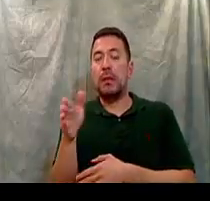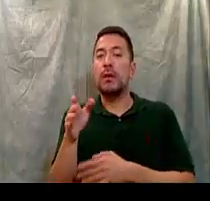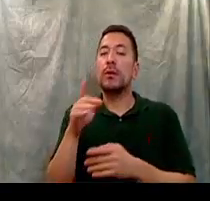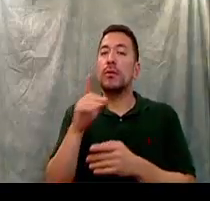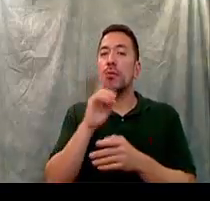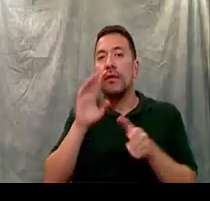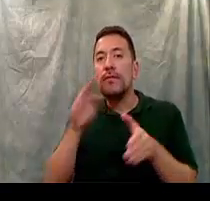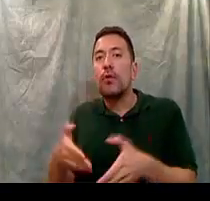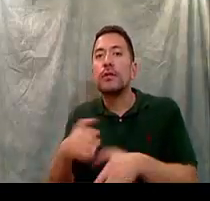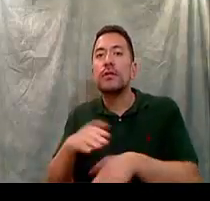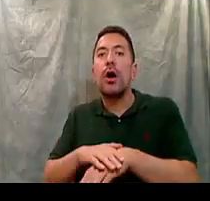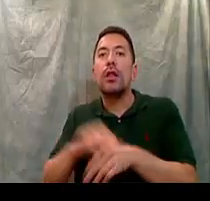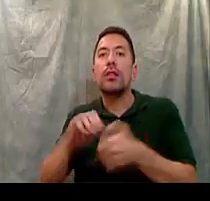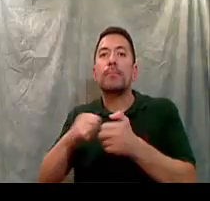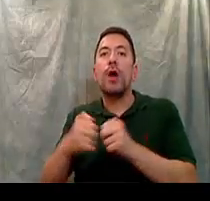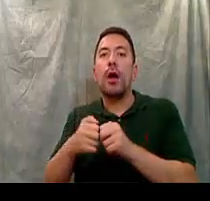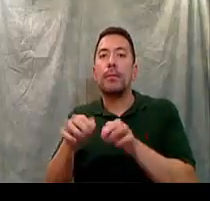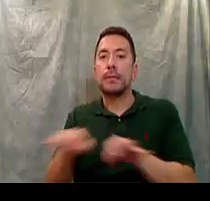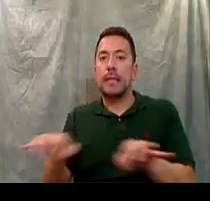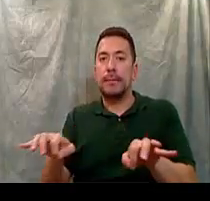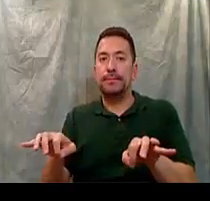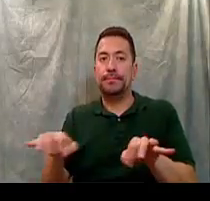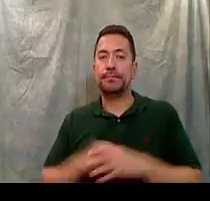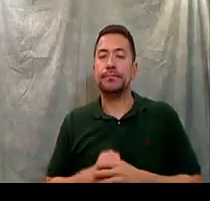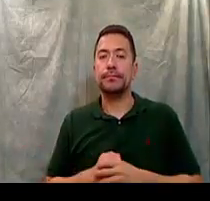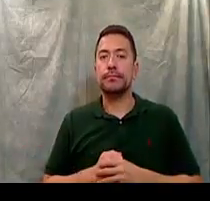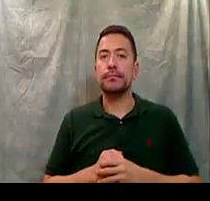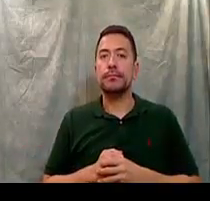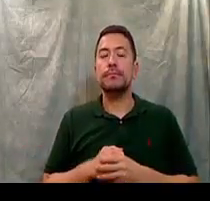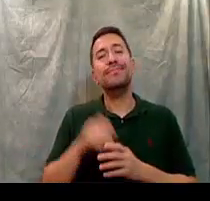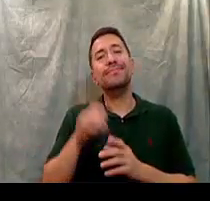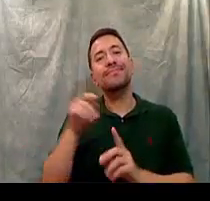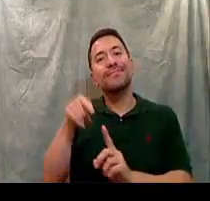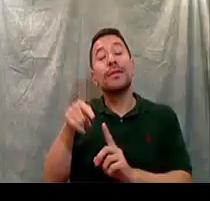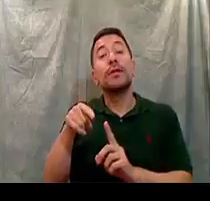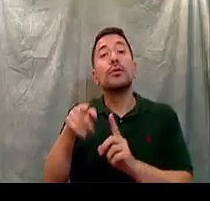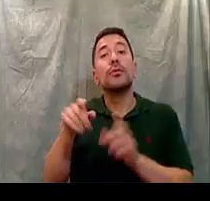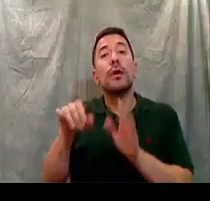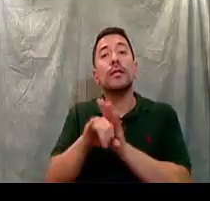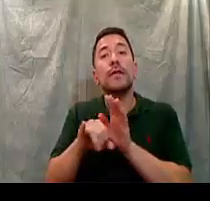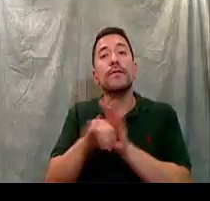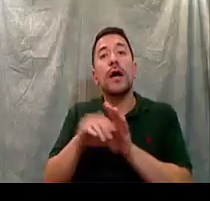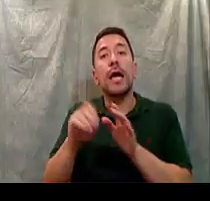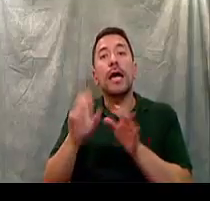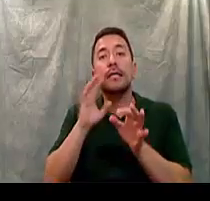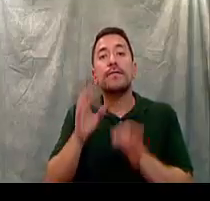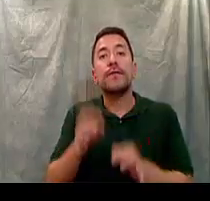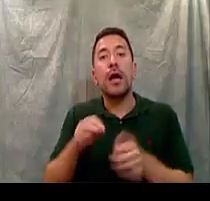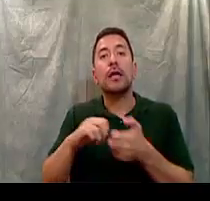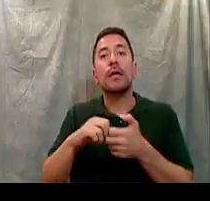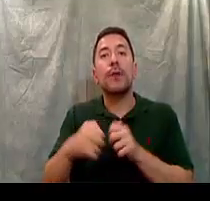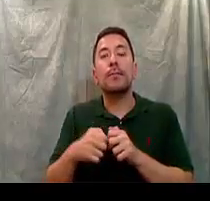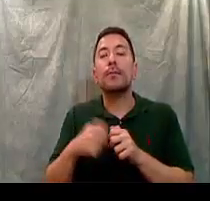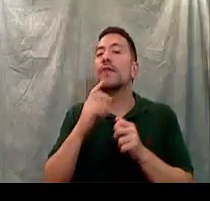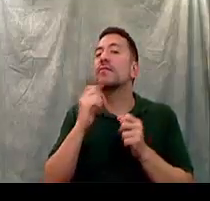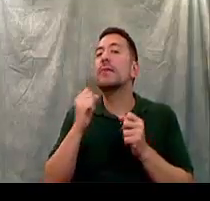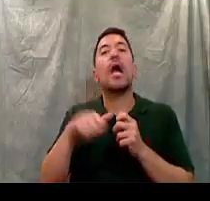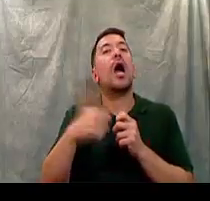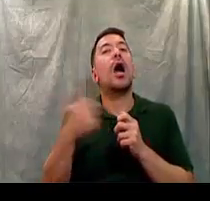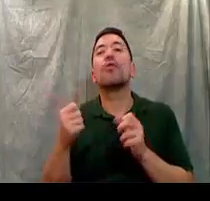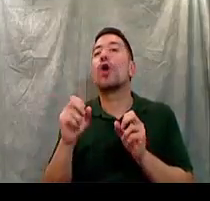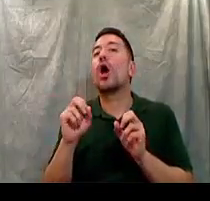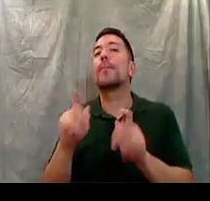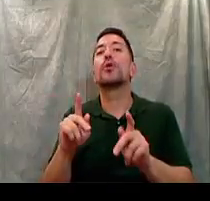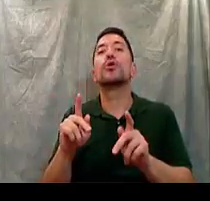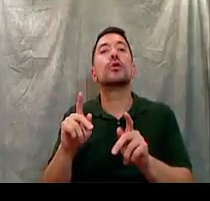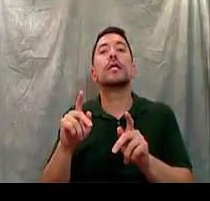really staying focused on the problem statement. Remember, this is where you identify and define the problem. You have lots of other places coming